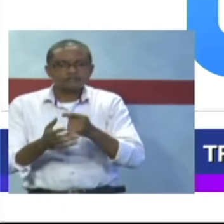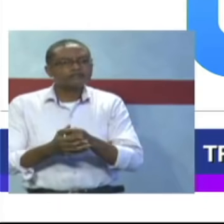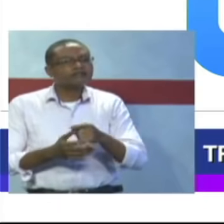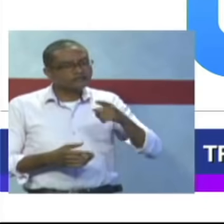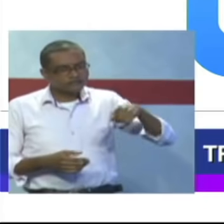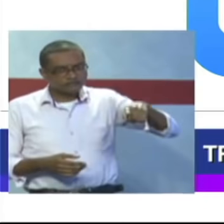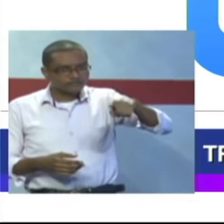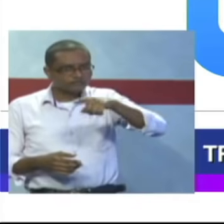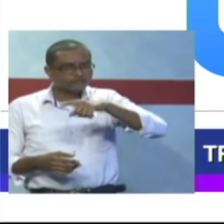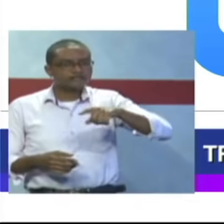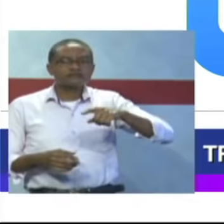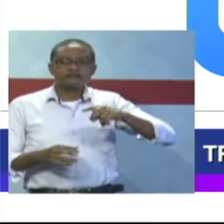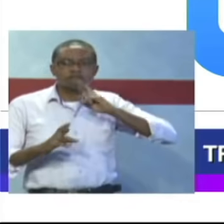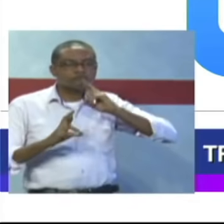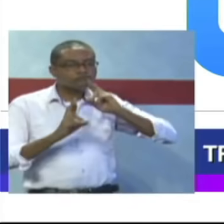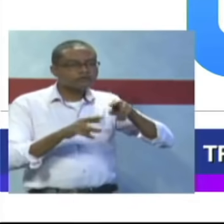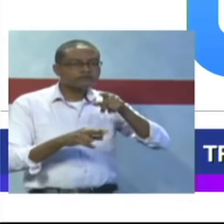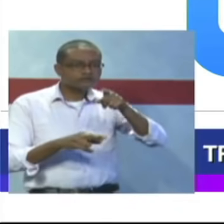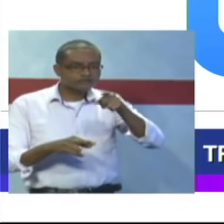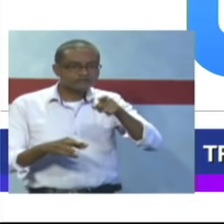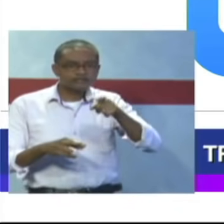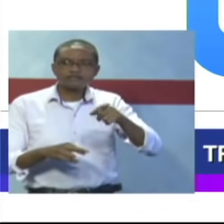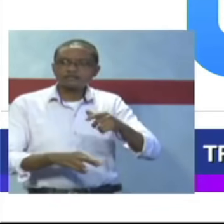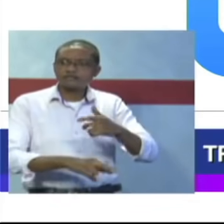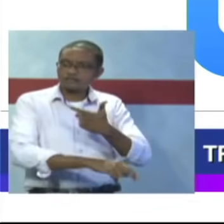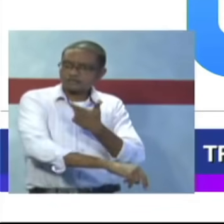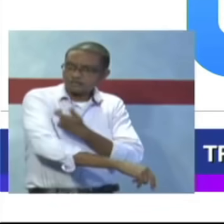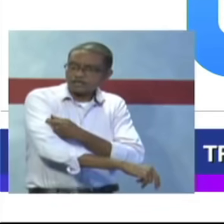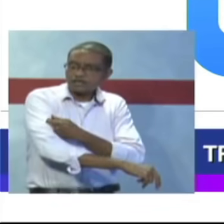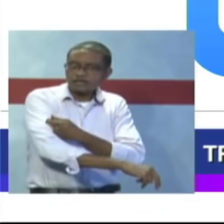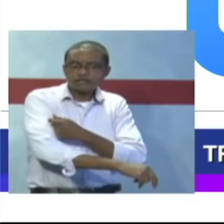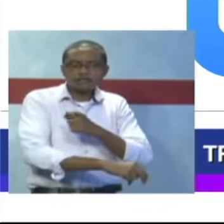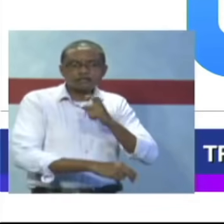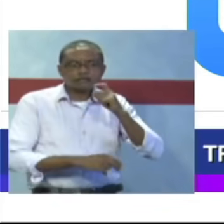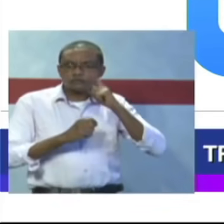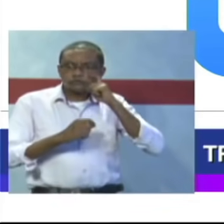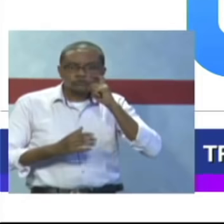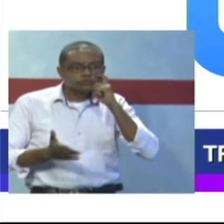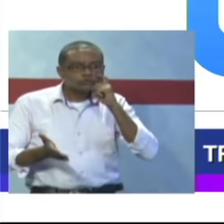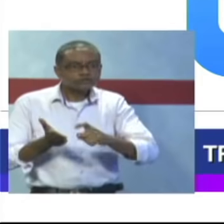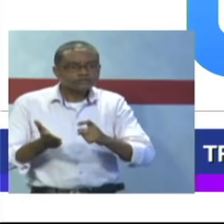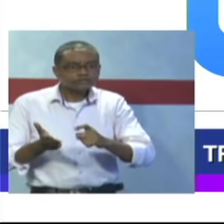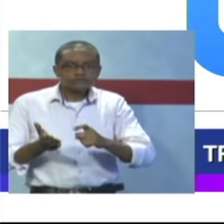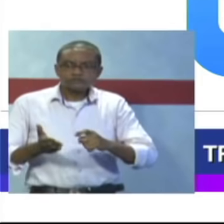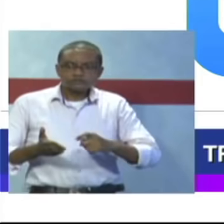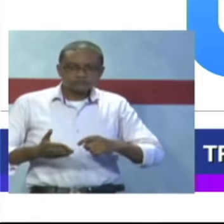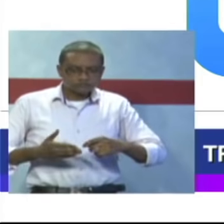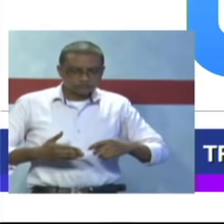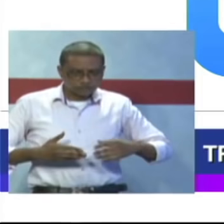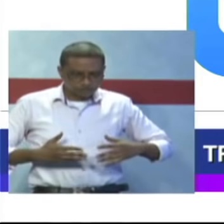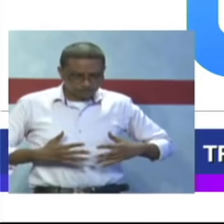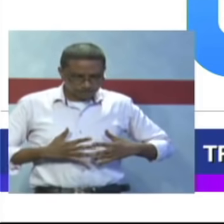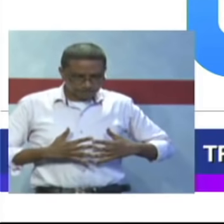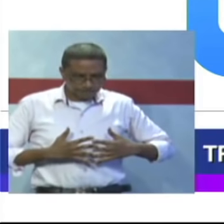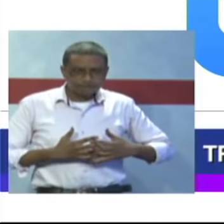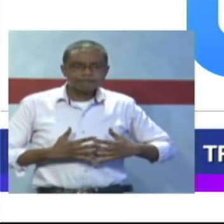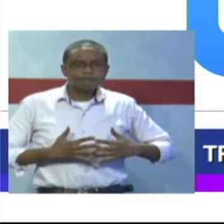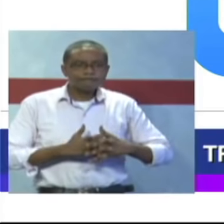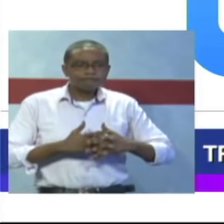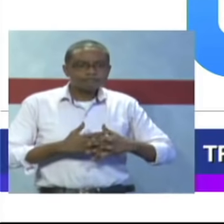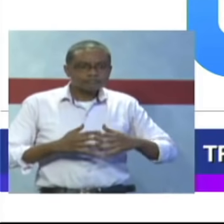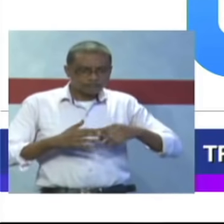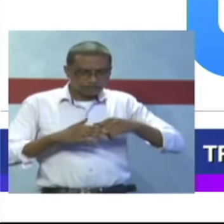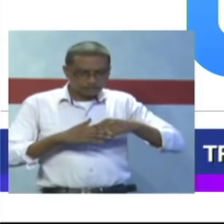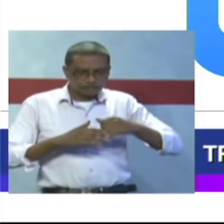reported after taking the COVID-19 vaccine that they have had changes to their menstrual cycle. And yet studies have